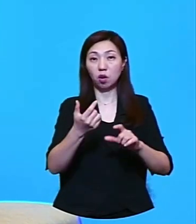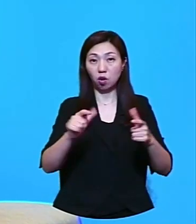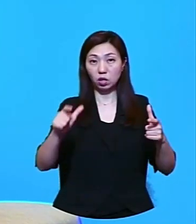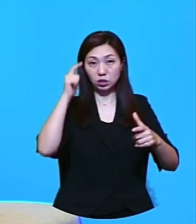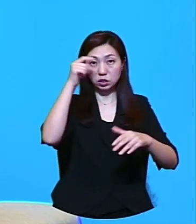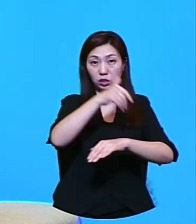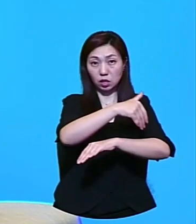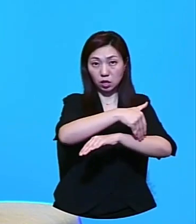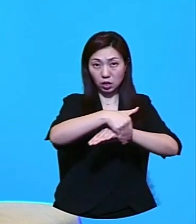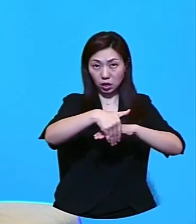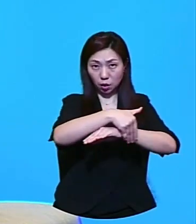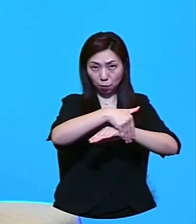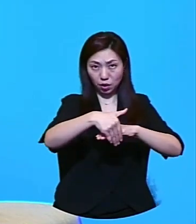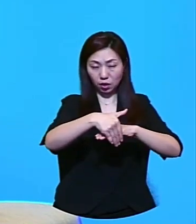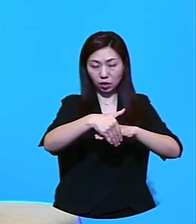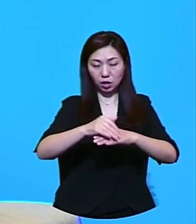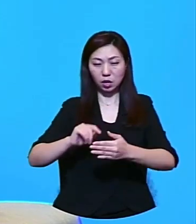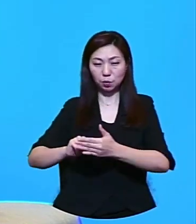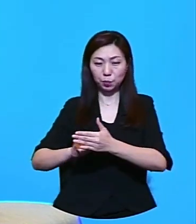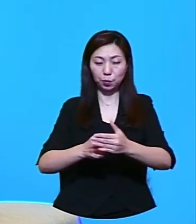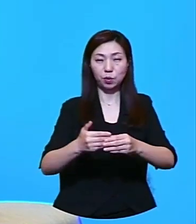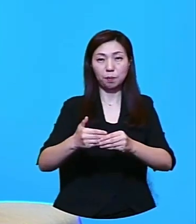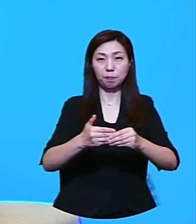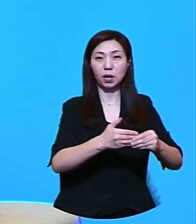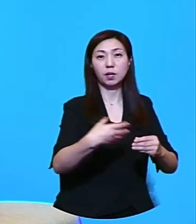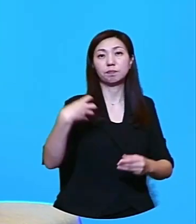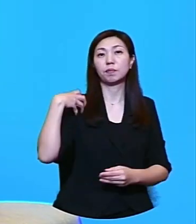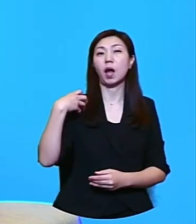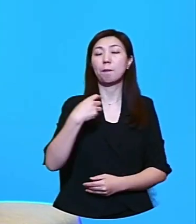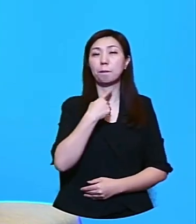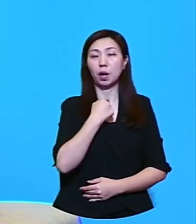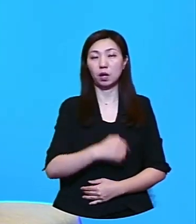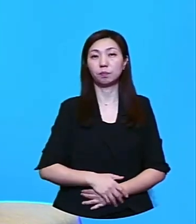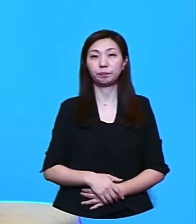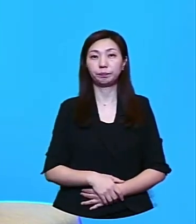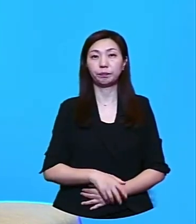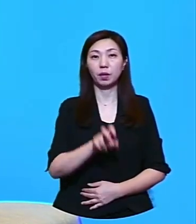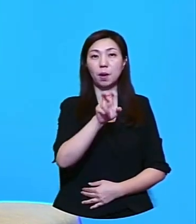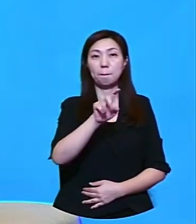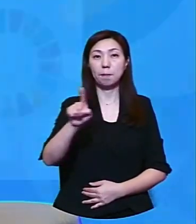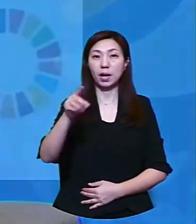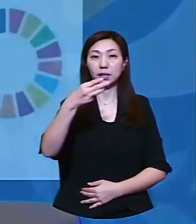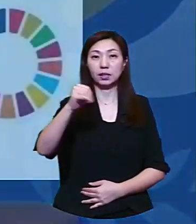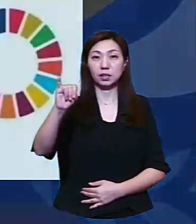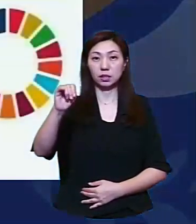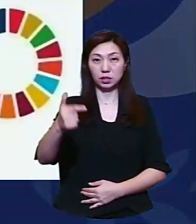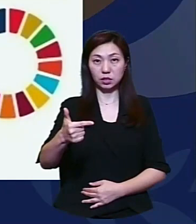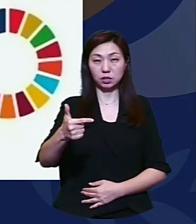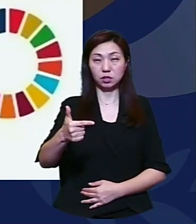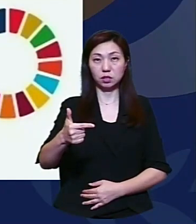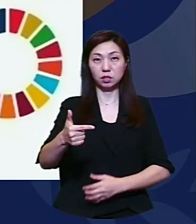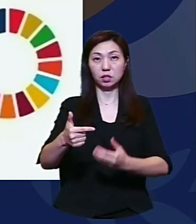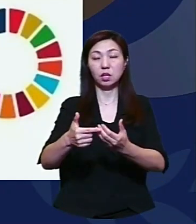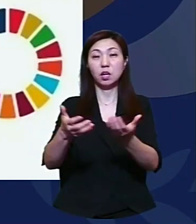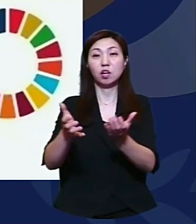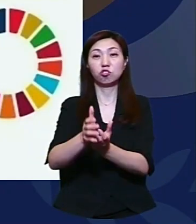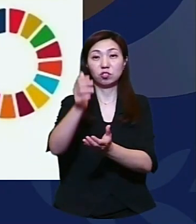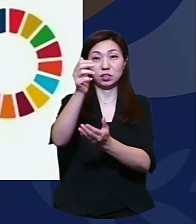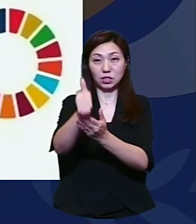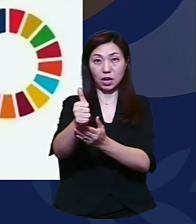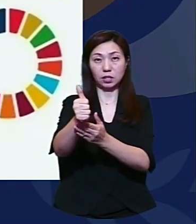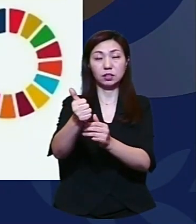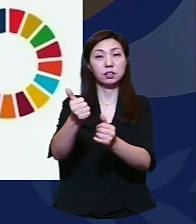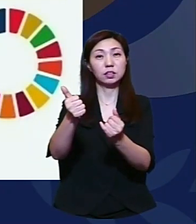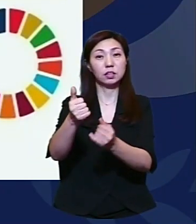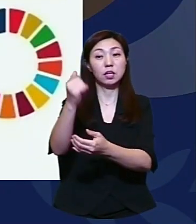now I'd like to invite Doreen to the floor for your presentation.